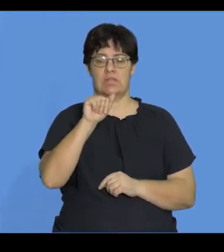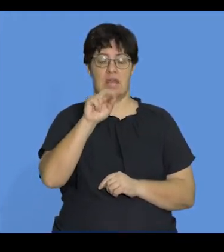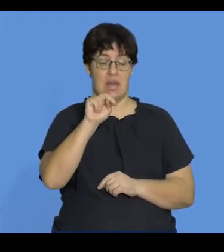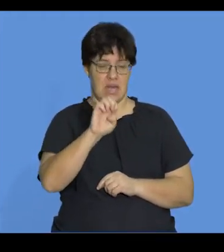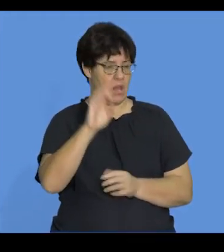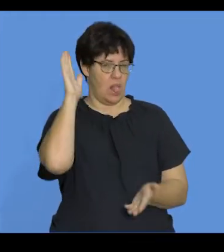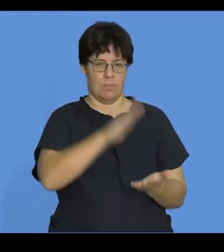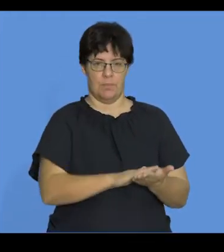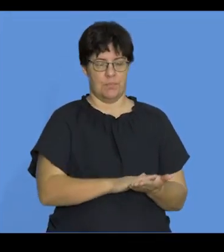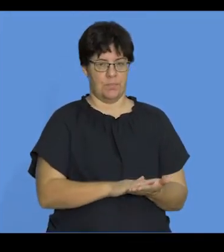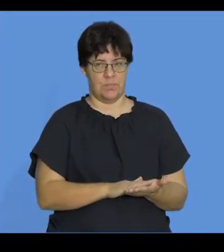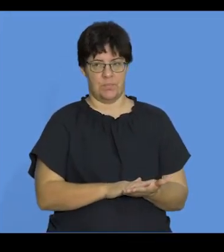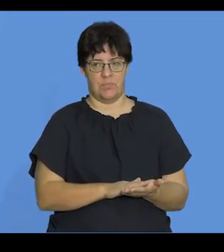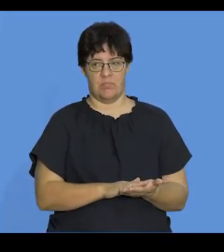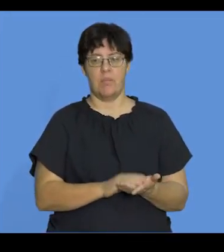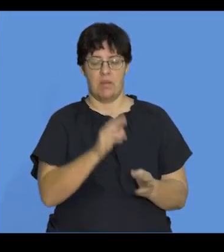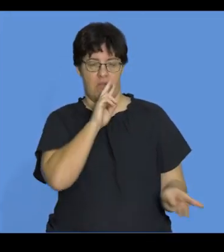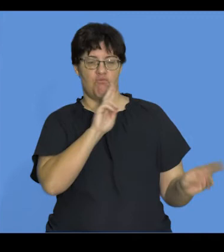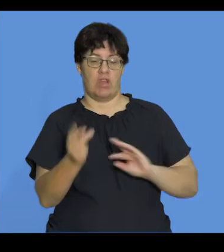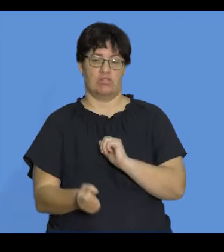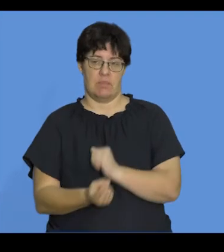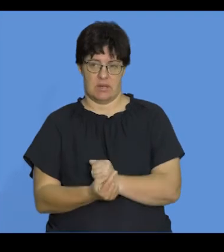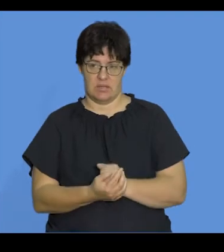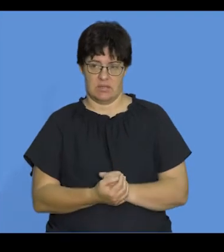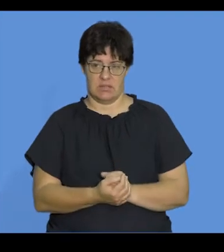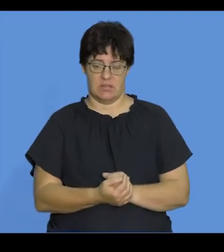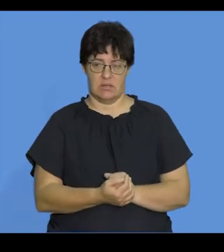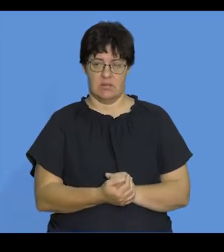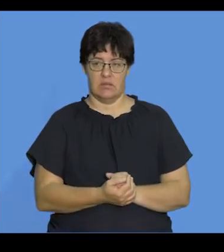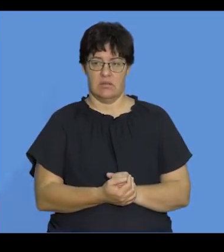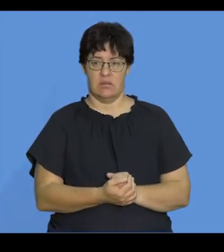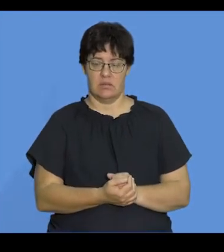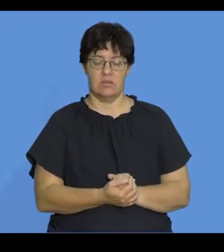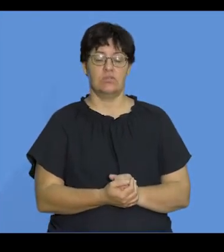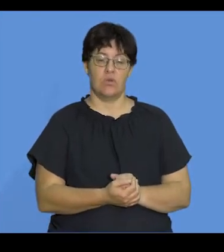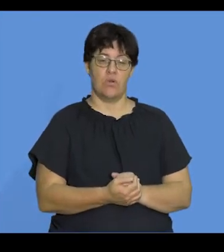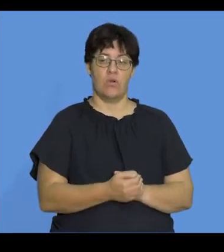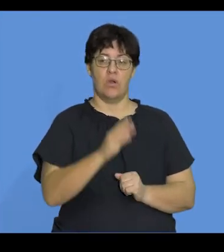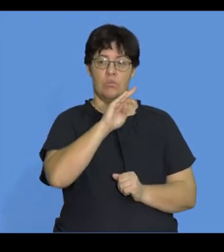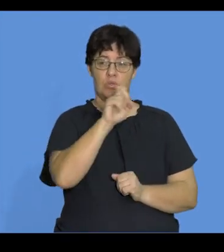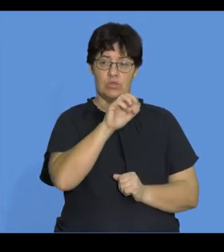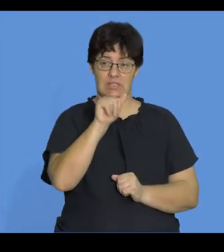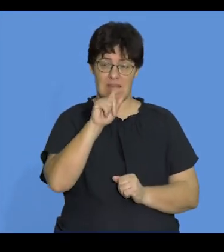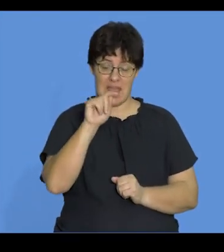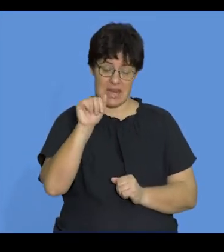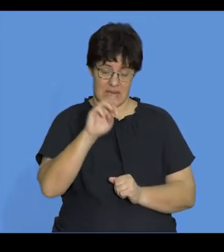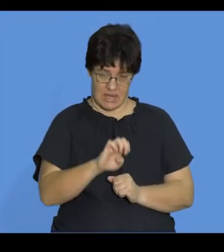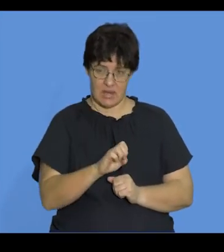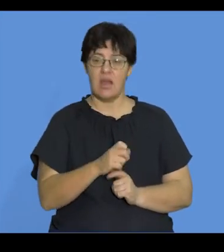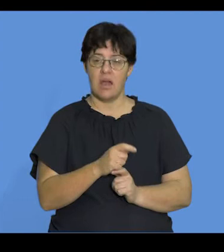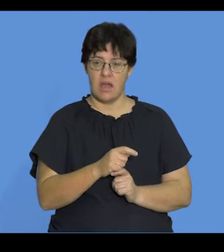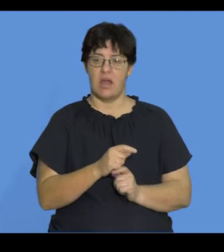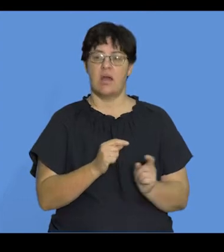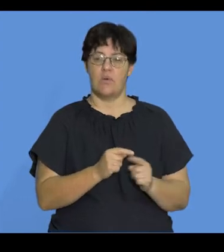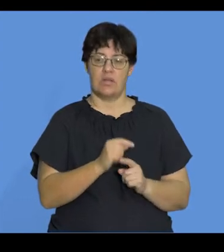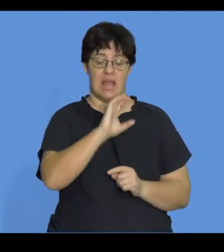is used up in the reaction, meaning butane is our limiting reagent, and then oxygen is in excess,